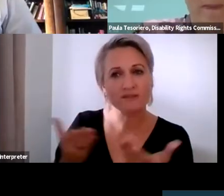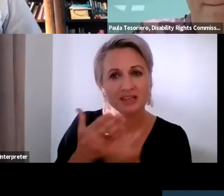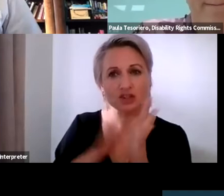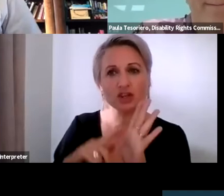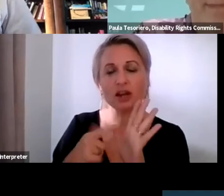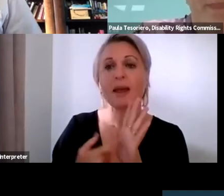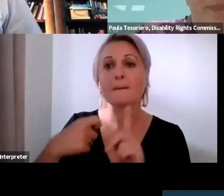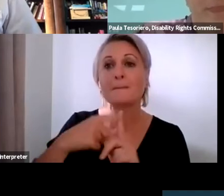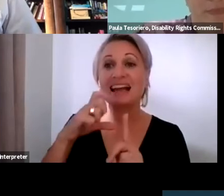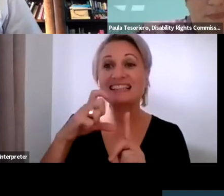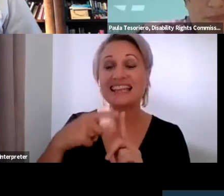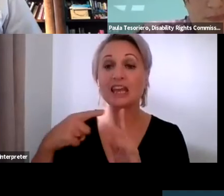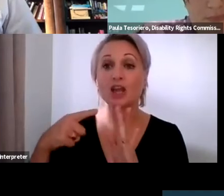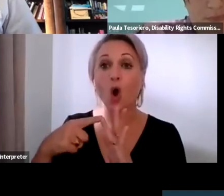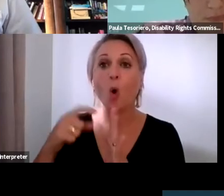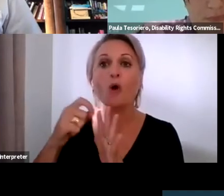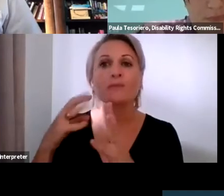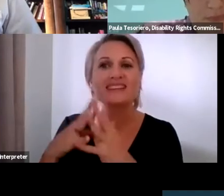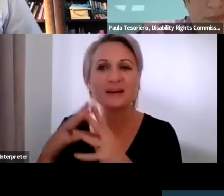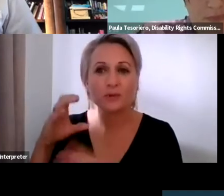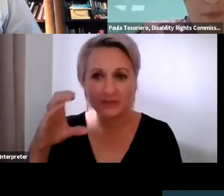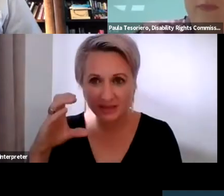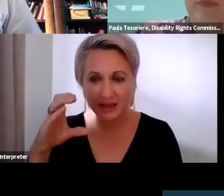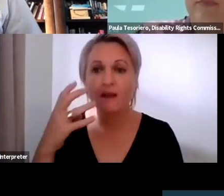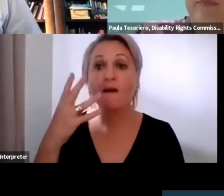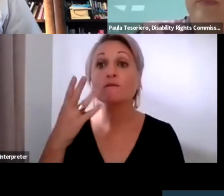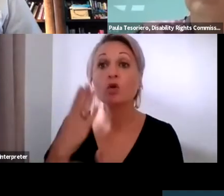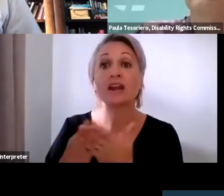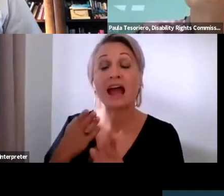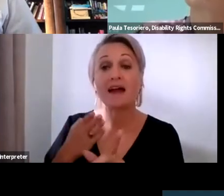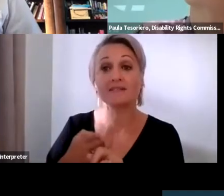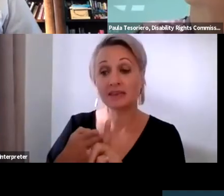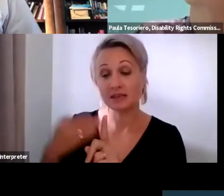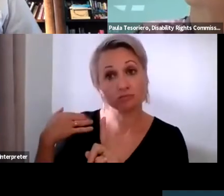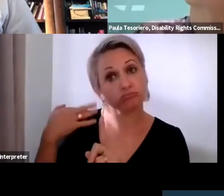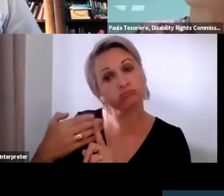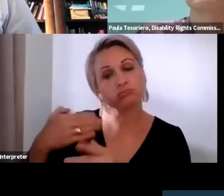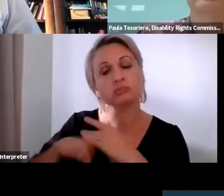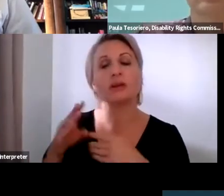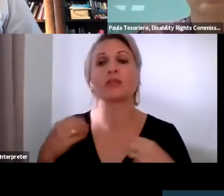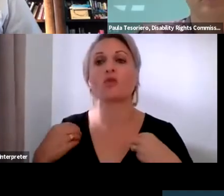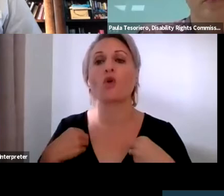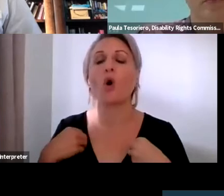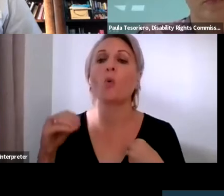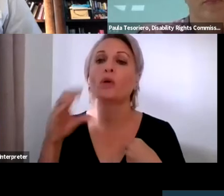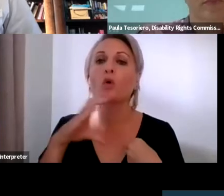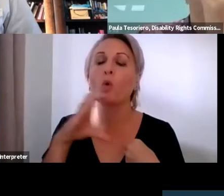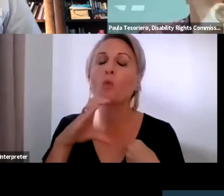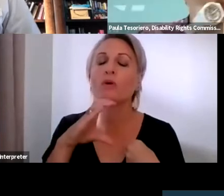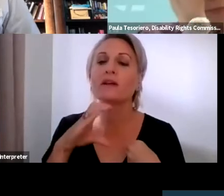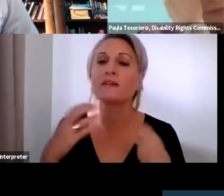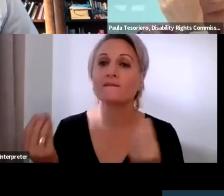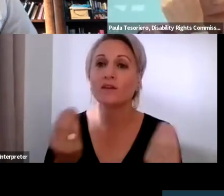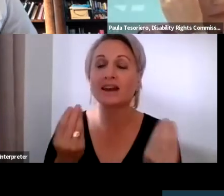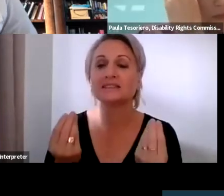of PwC, and 4.5 years in that role with a corporate finance and mergers and acquisitions background,